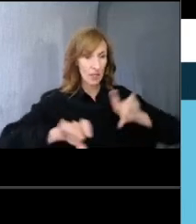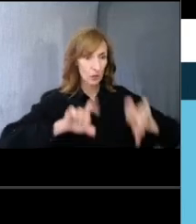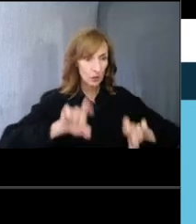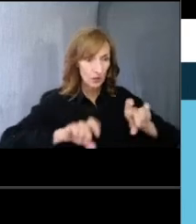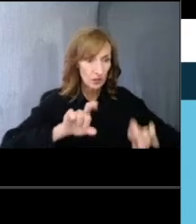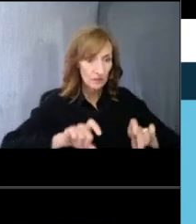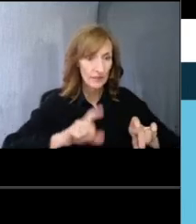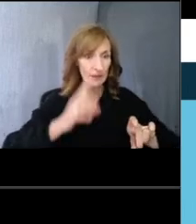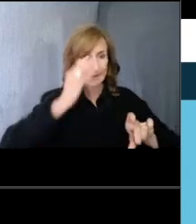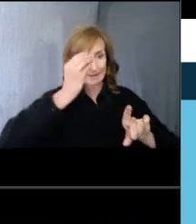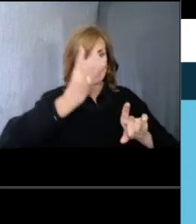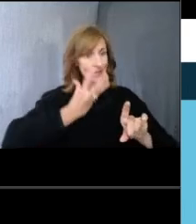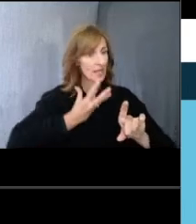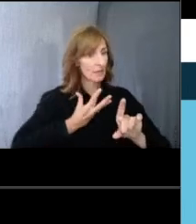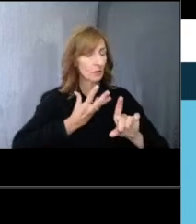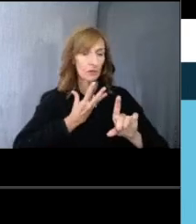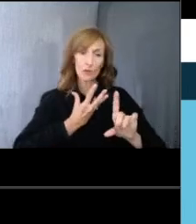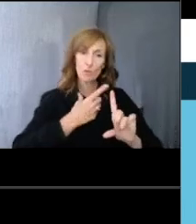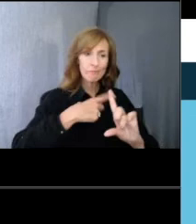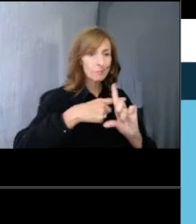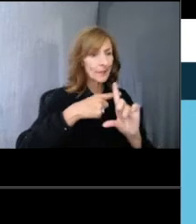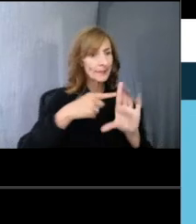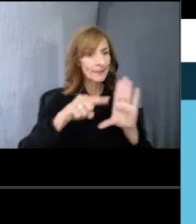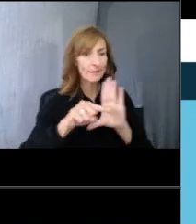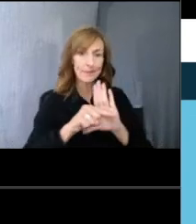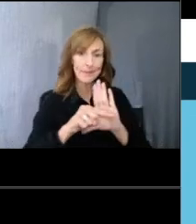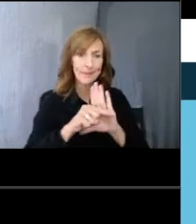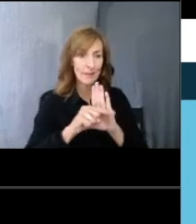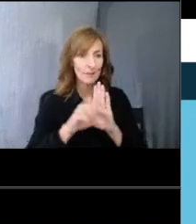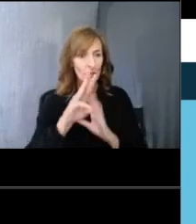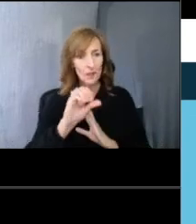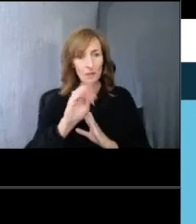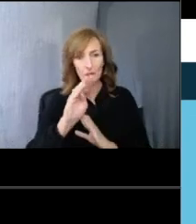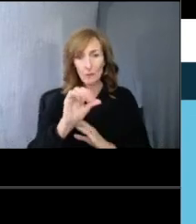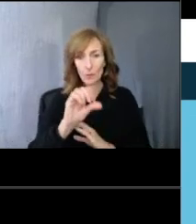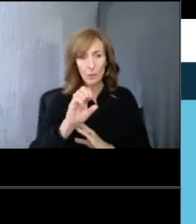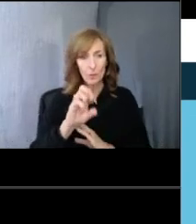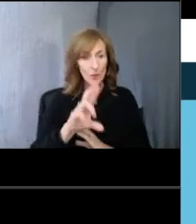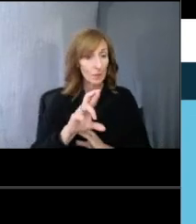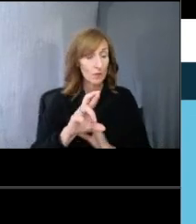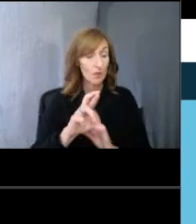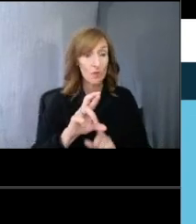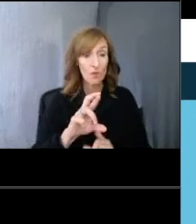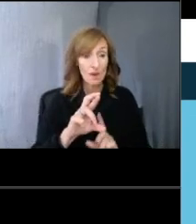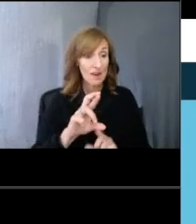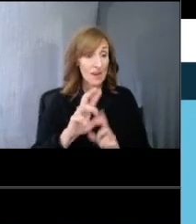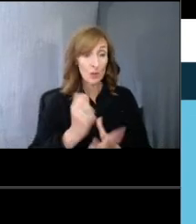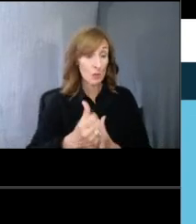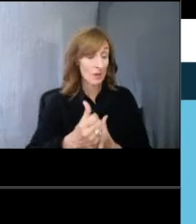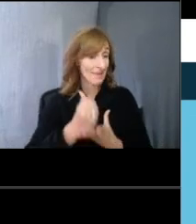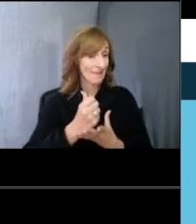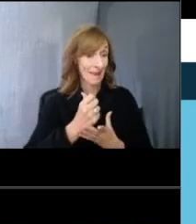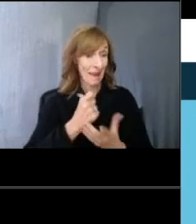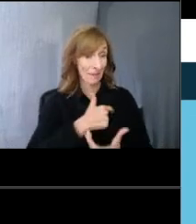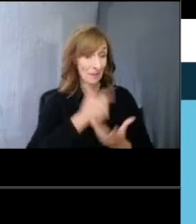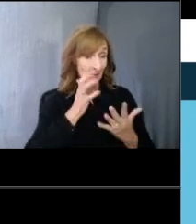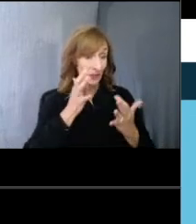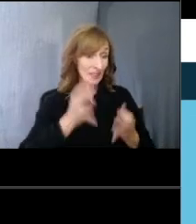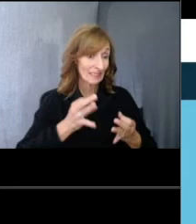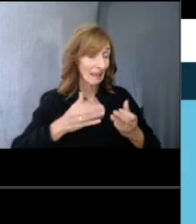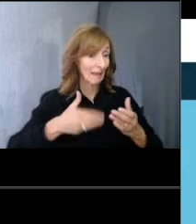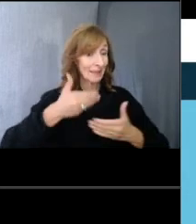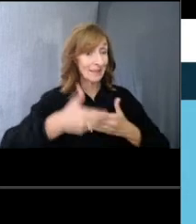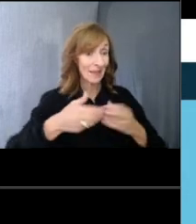about it, so we can better tailor future webinars to your needs. You can even help us choose future topics. Lastly,